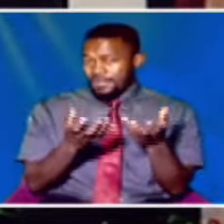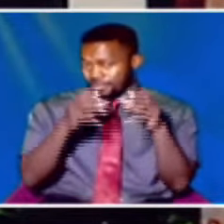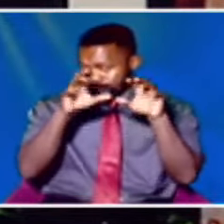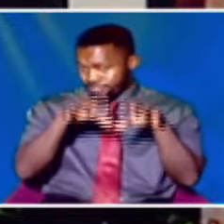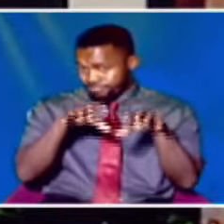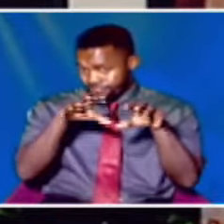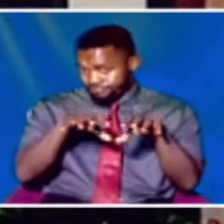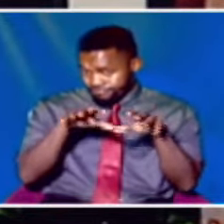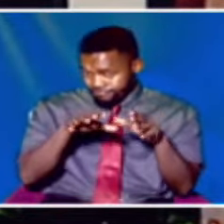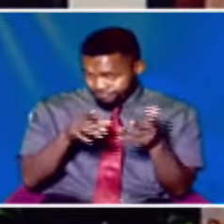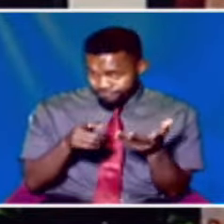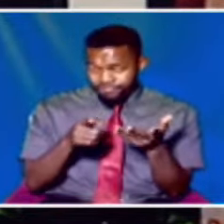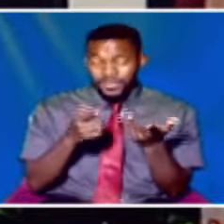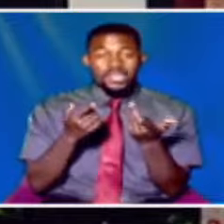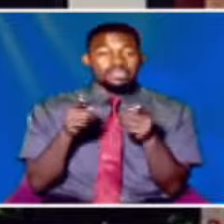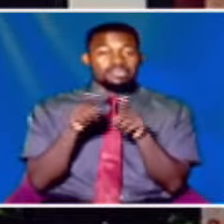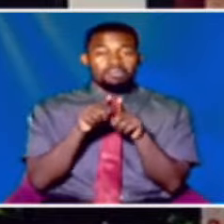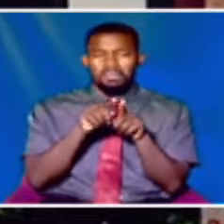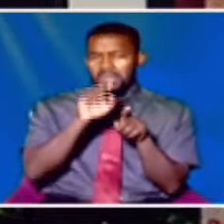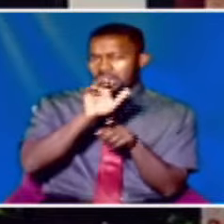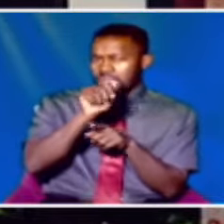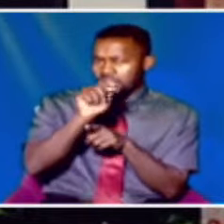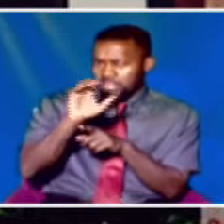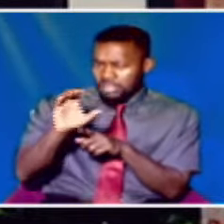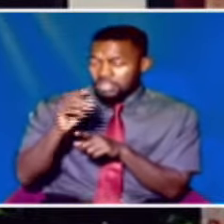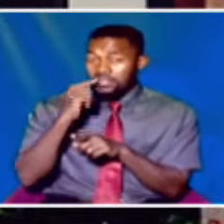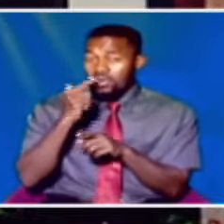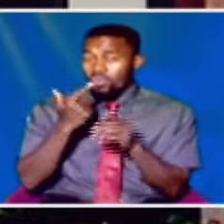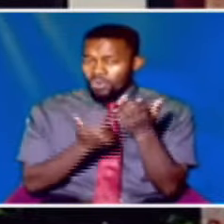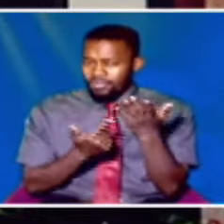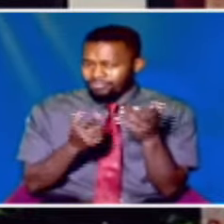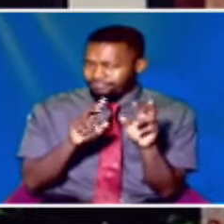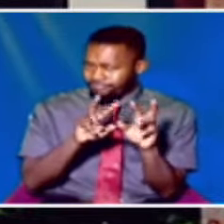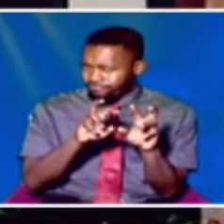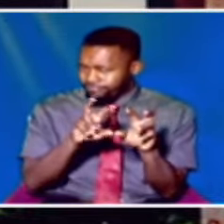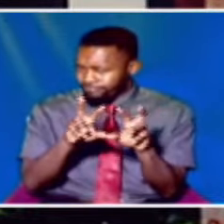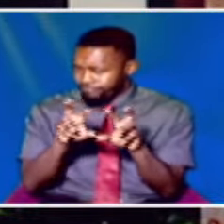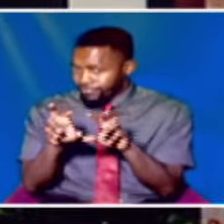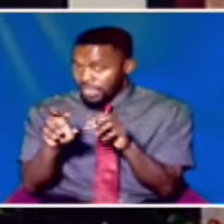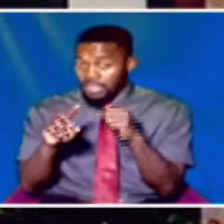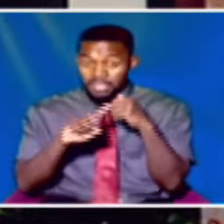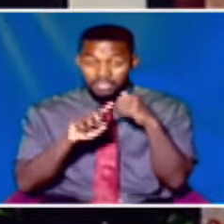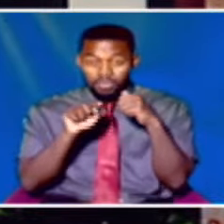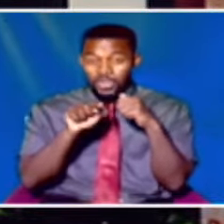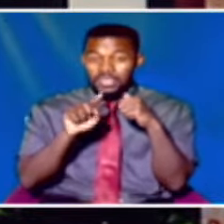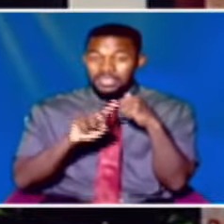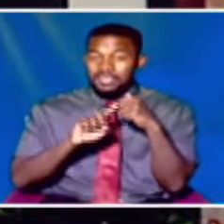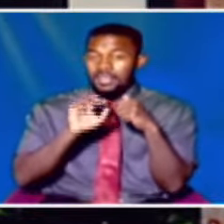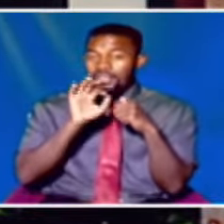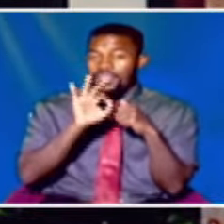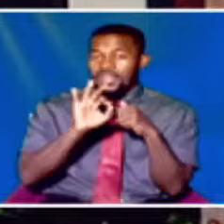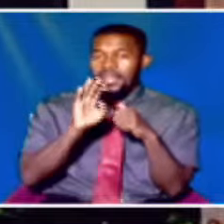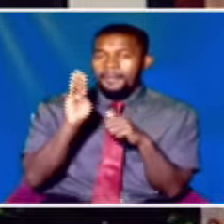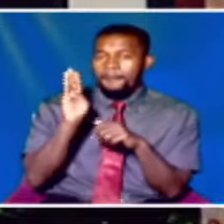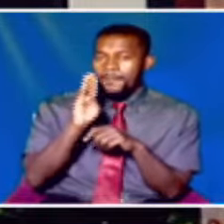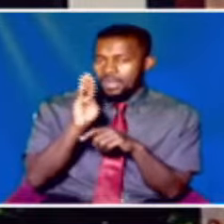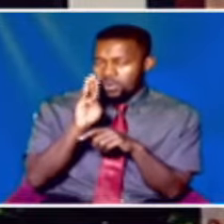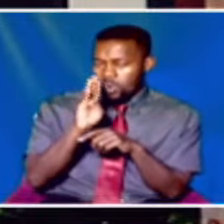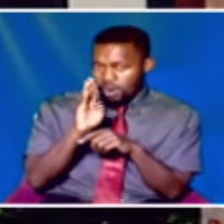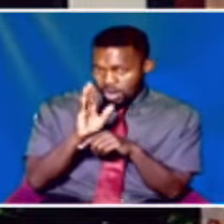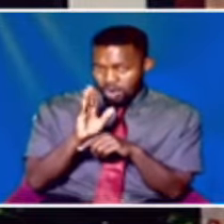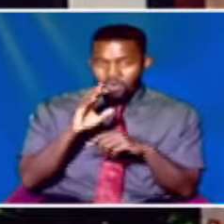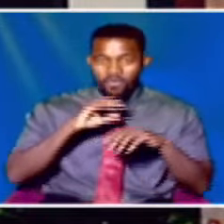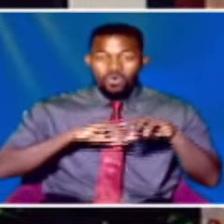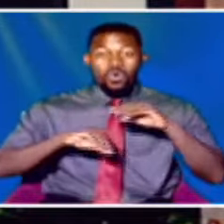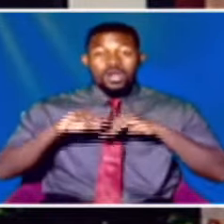weeks. The anti-graft watchdog, meanwhile, says it traced and recovered 6.63 billion shillings worth of proceeds of